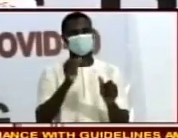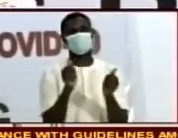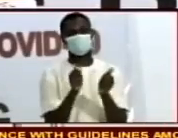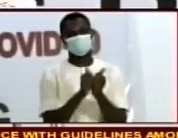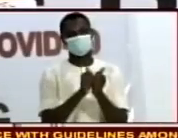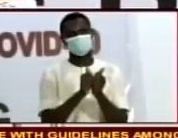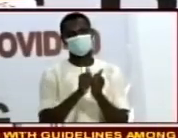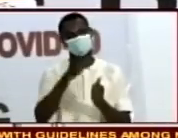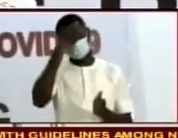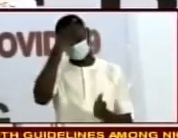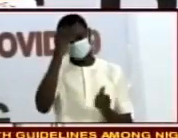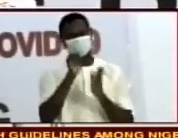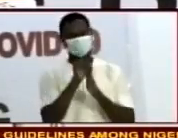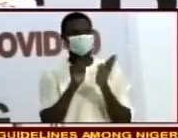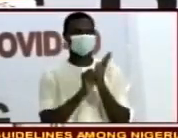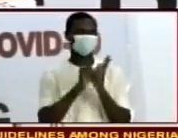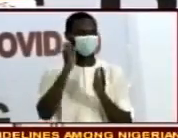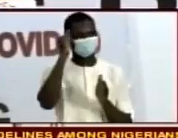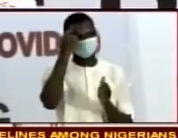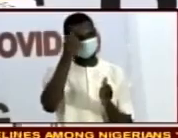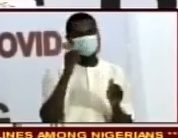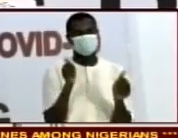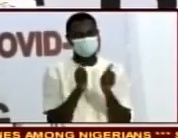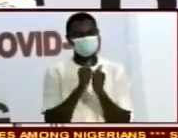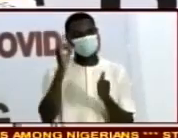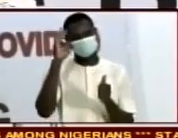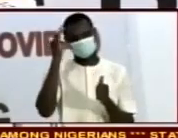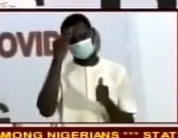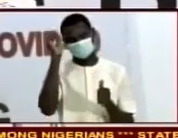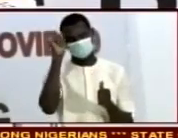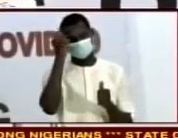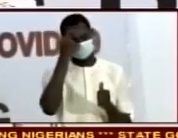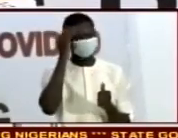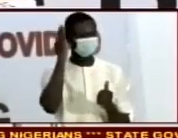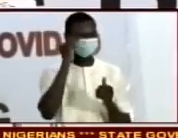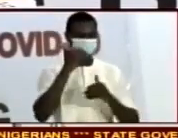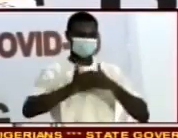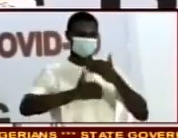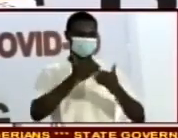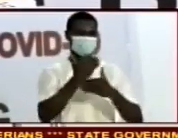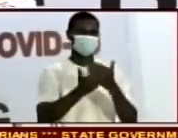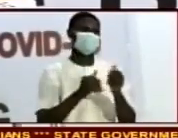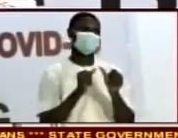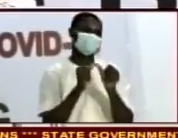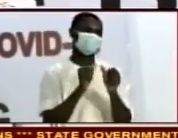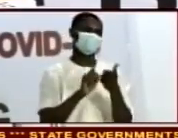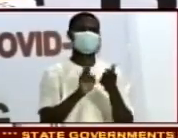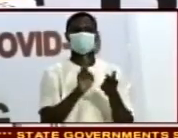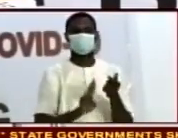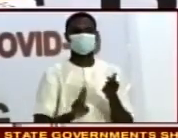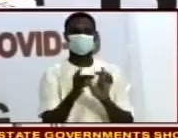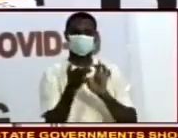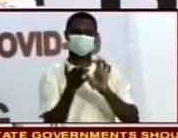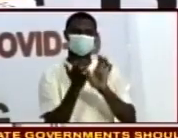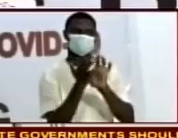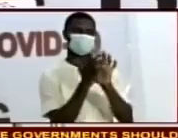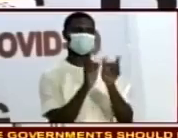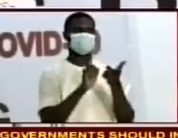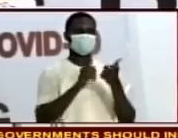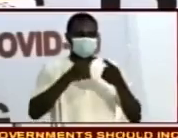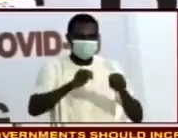and then the federal government carrying out these, using also ex-consultants and trying to find